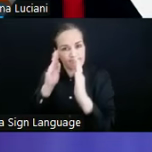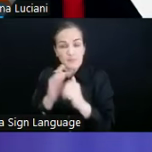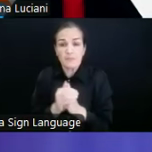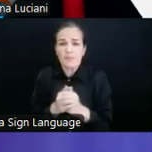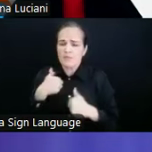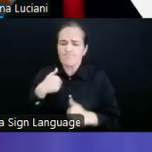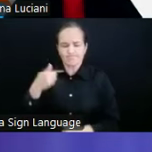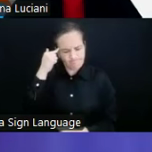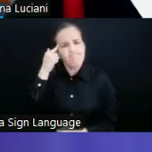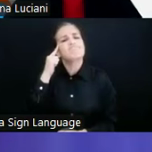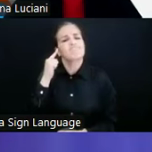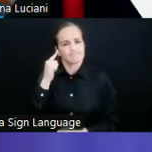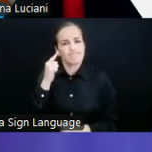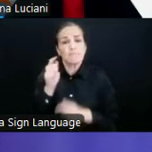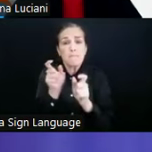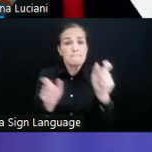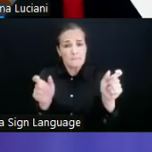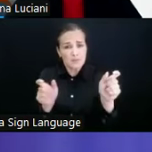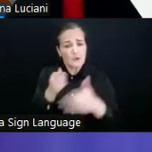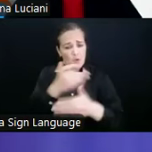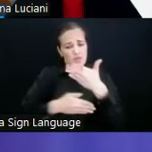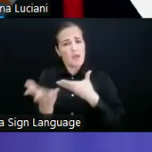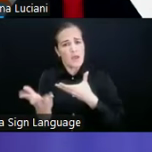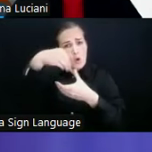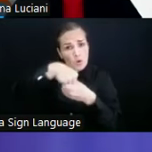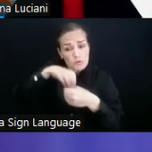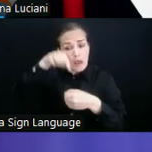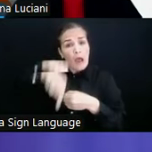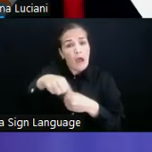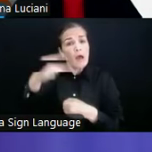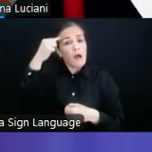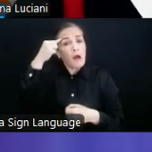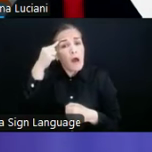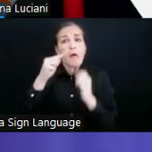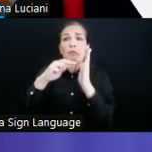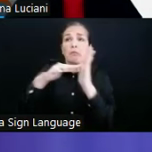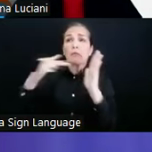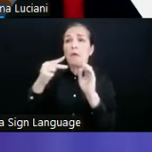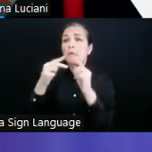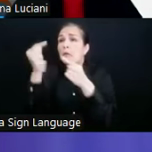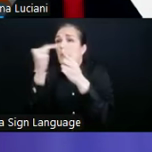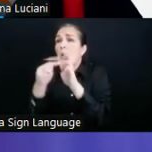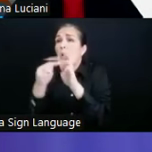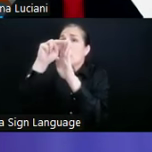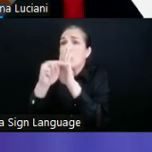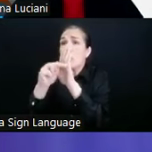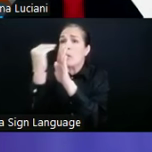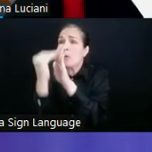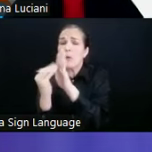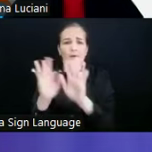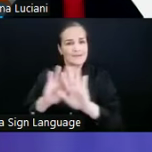health services of people with disabilities. It's not only a technical